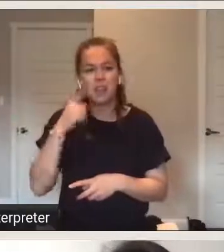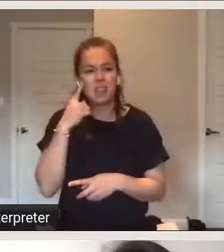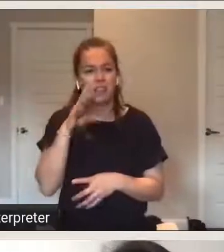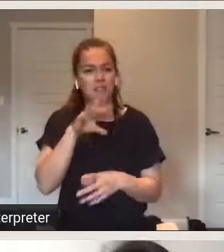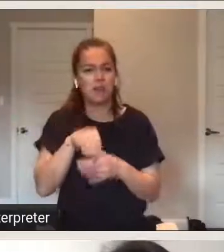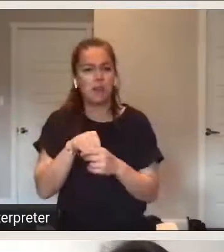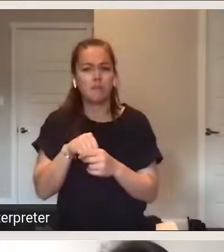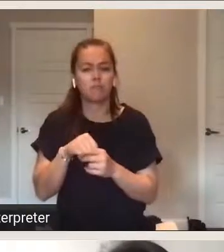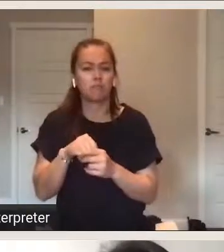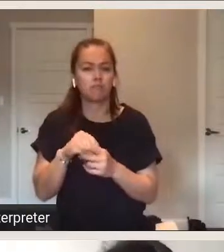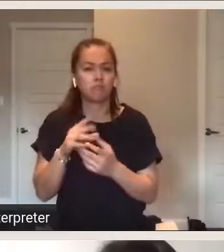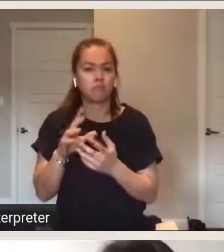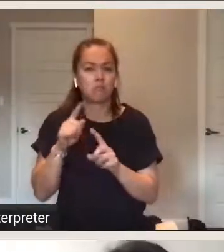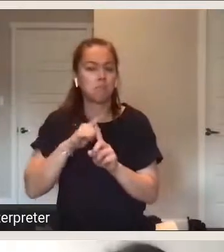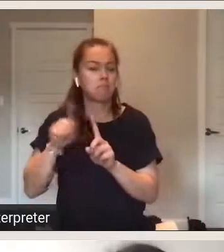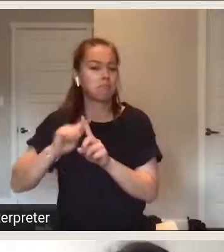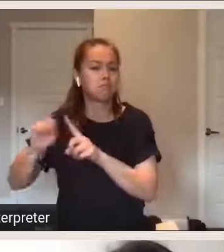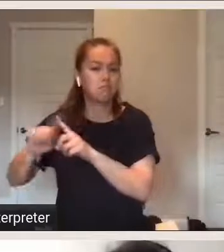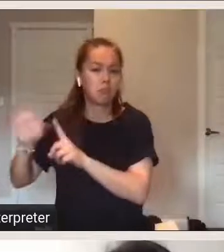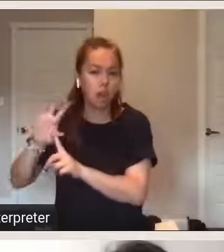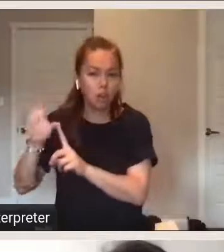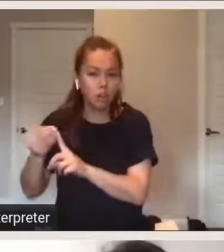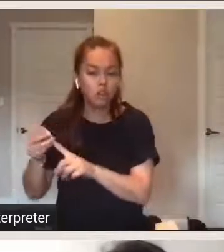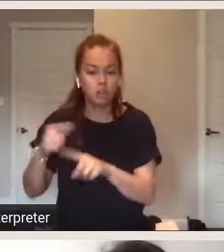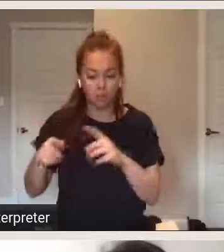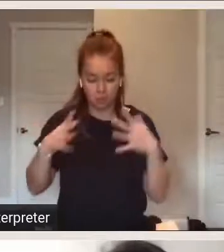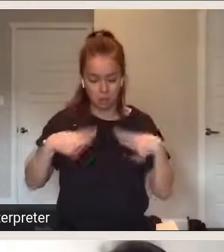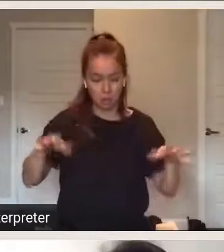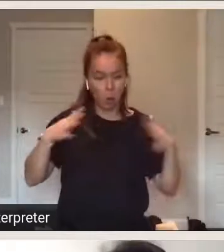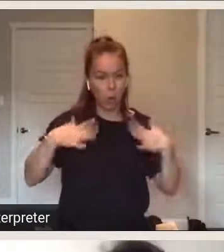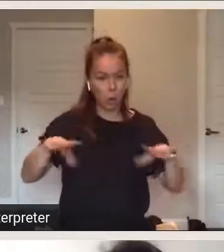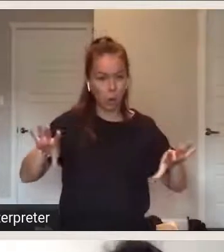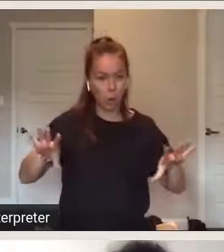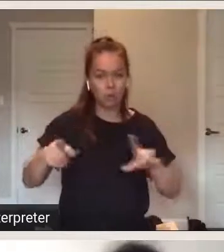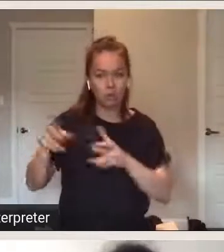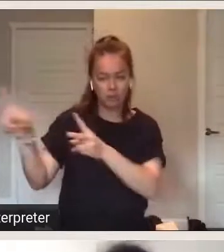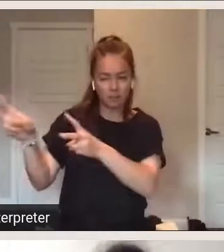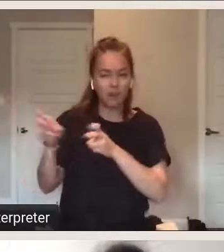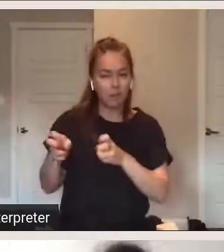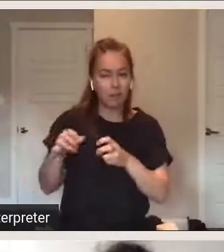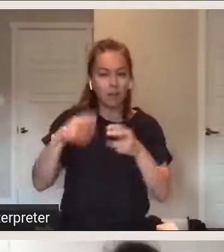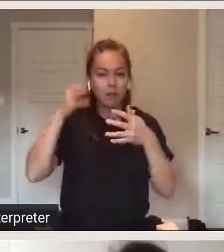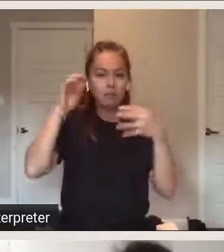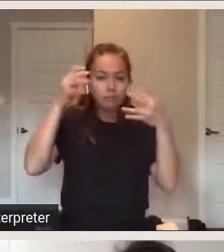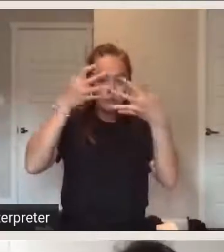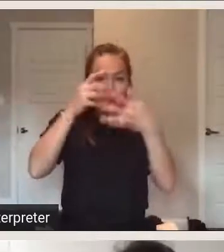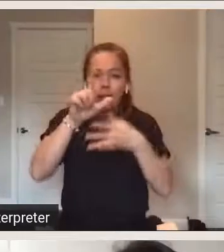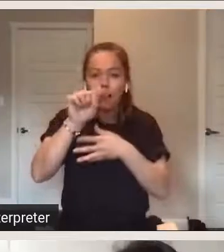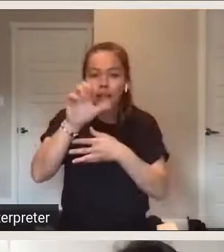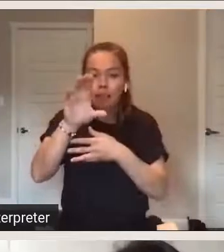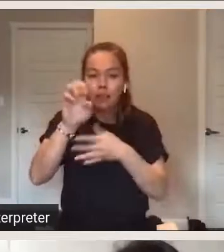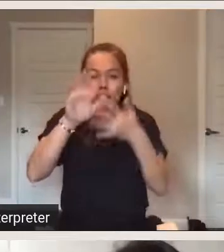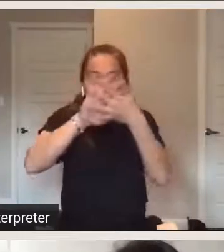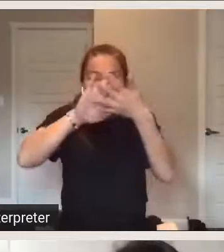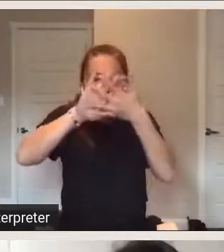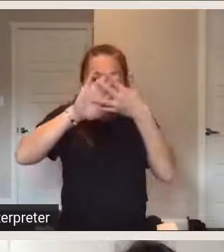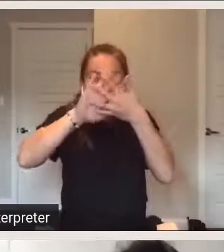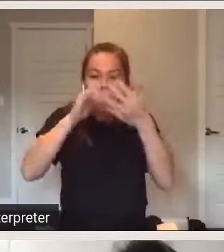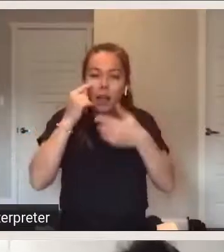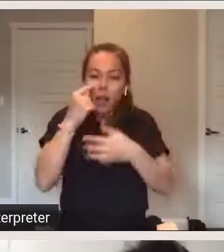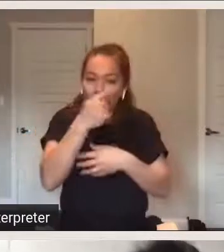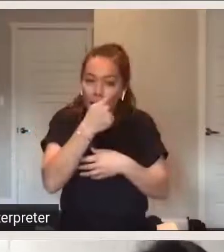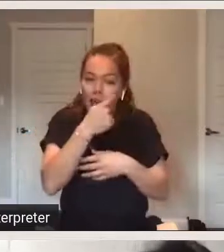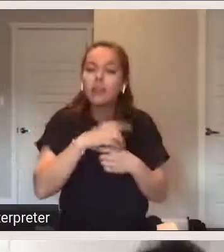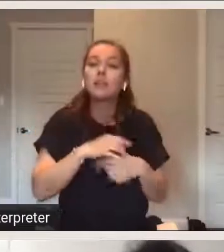areas, and so like the wardrobe and that part is definitely from there. But I also kind of wanted to nod like my